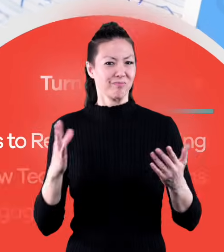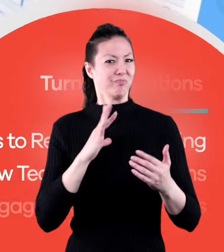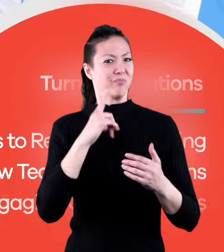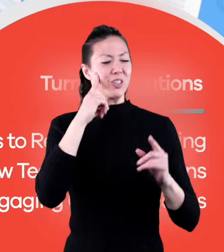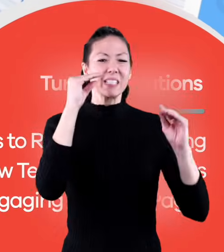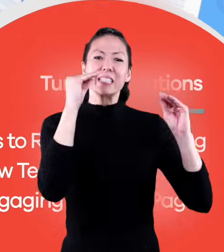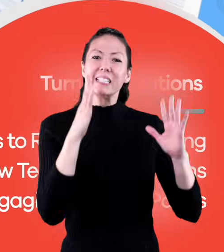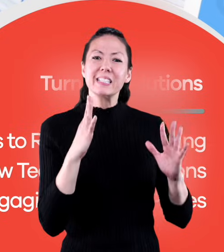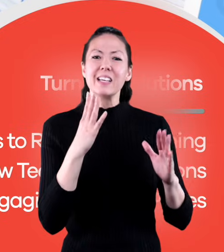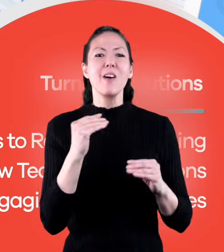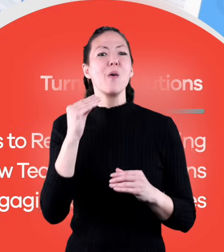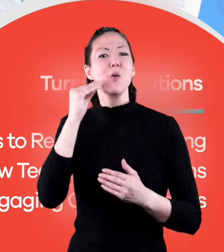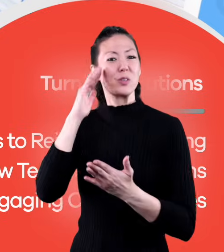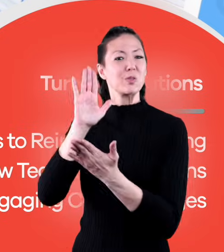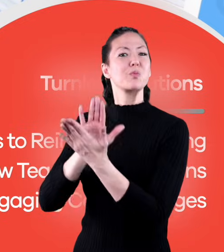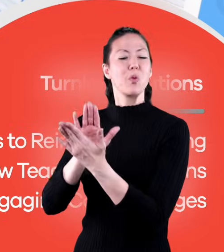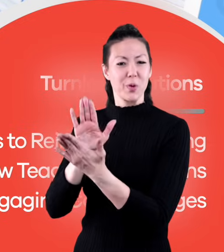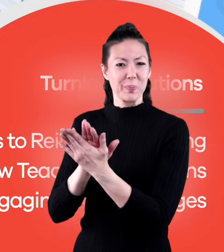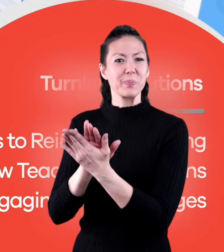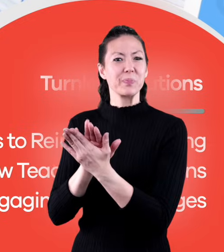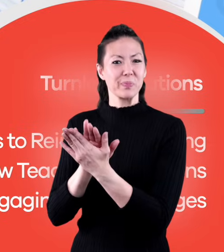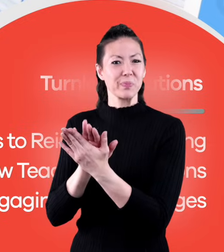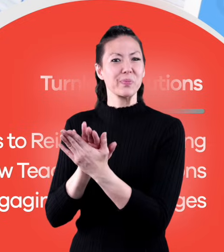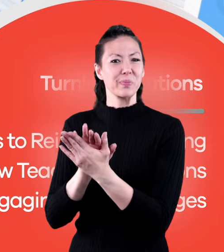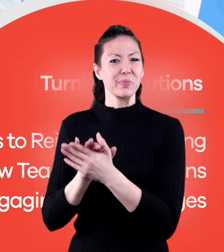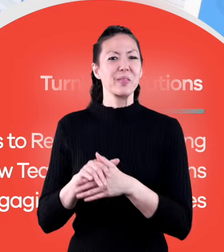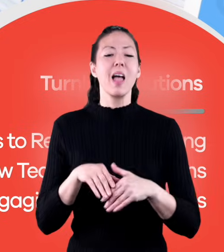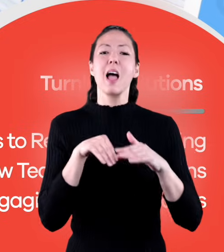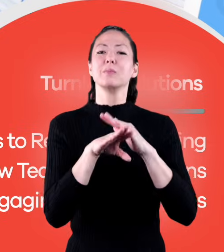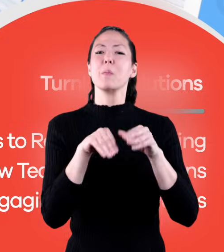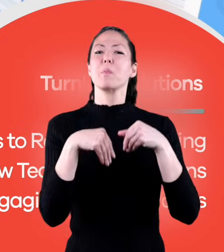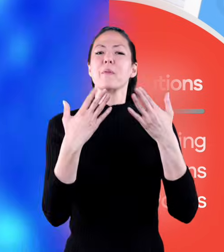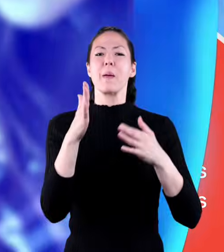turnkey solutions solutions for teachers and homeschoolers.